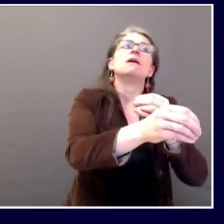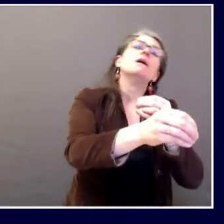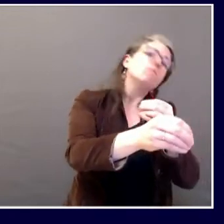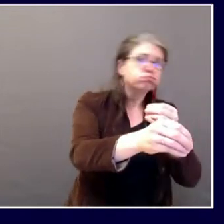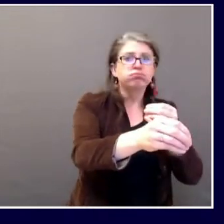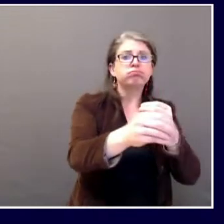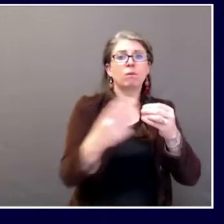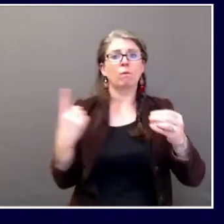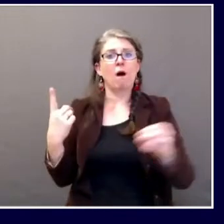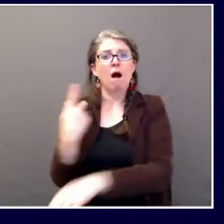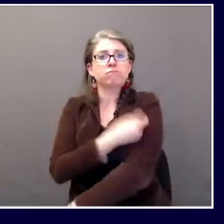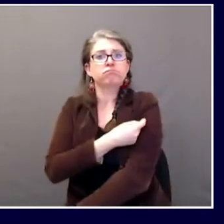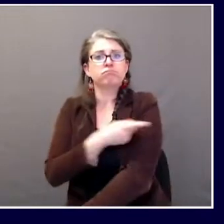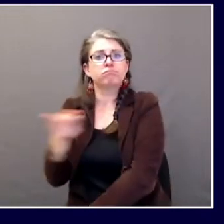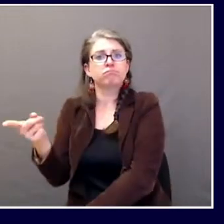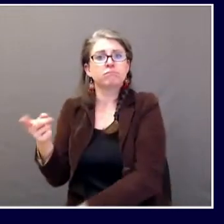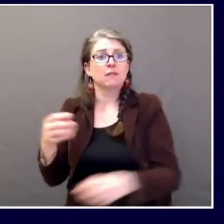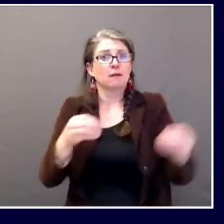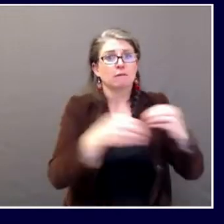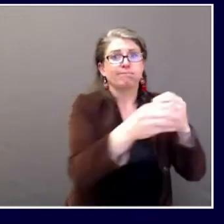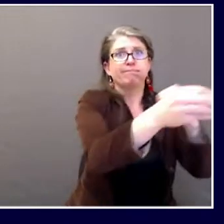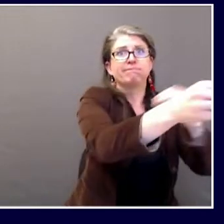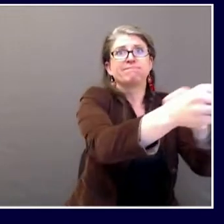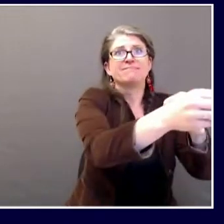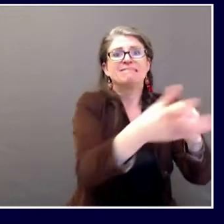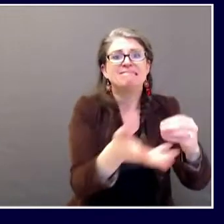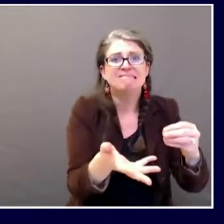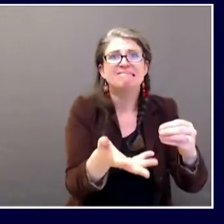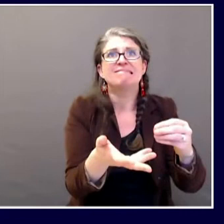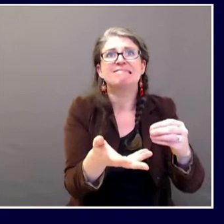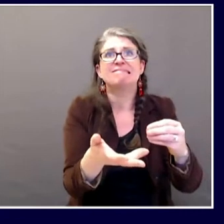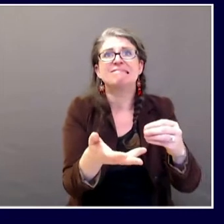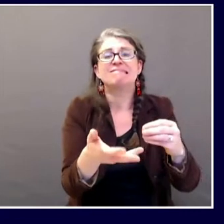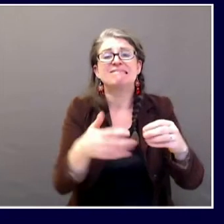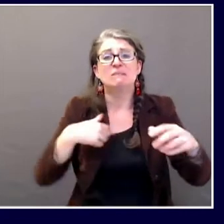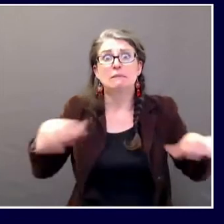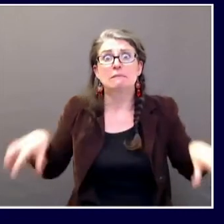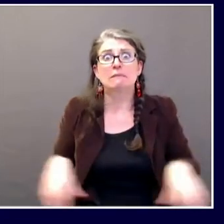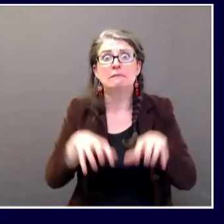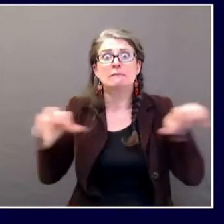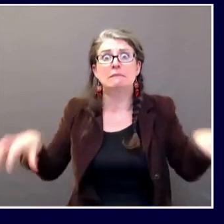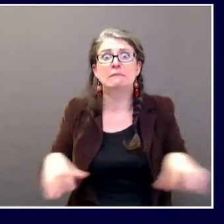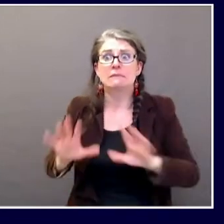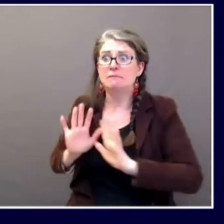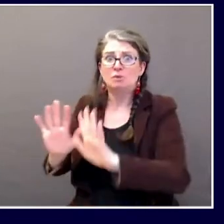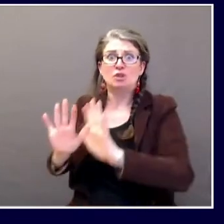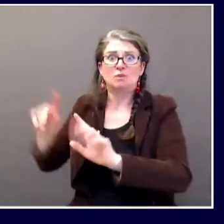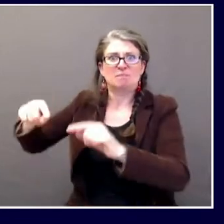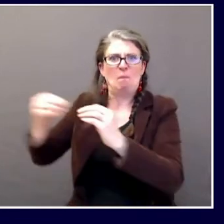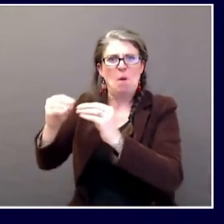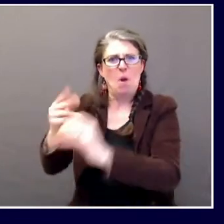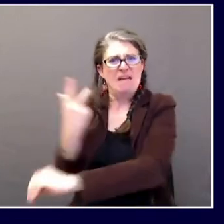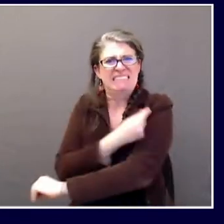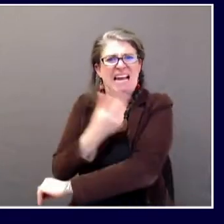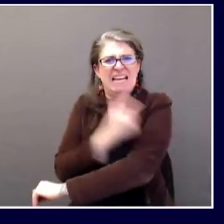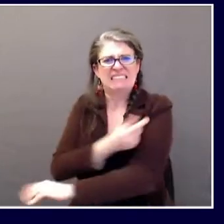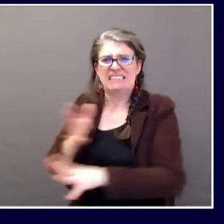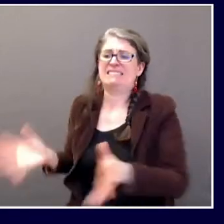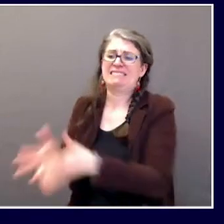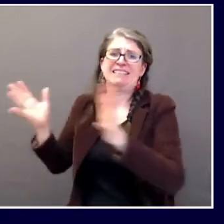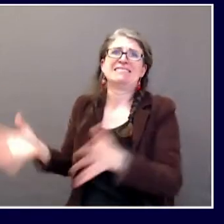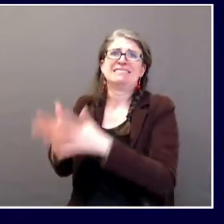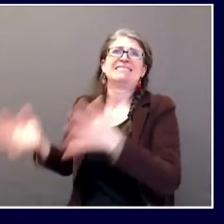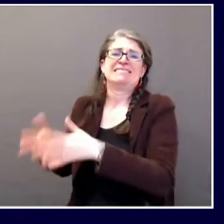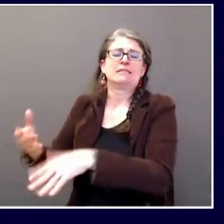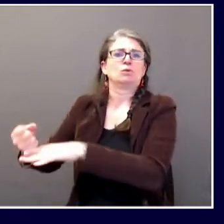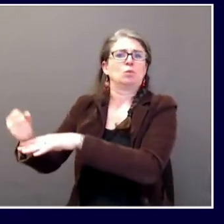up. We will do everything we can to try to outrun the virus at every turn. We need everyone's help, though.